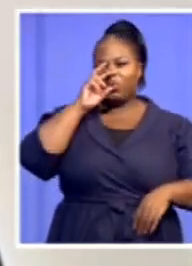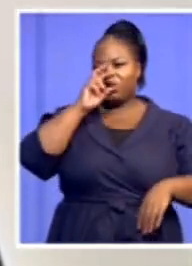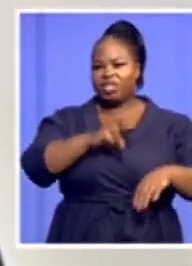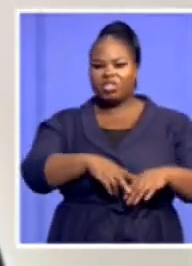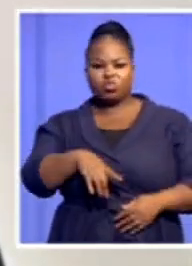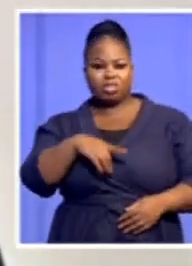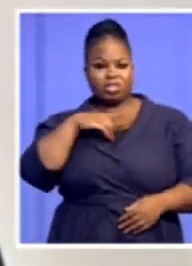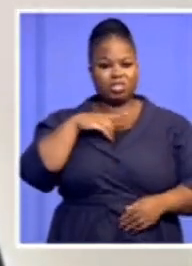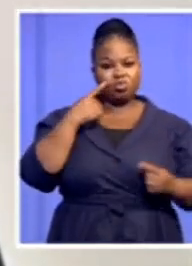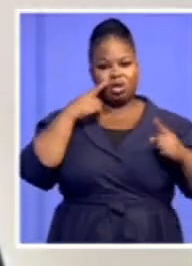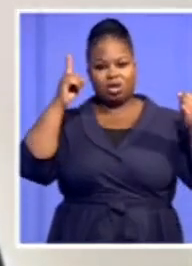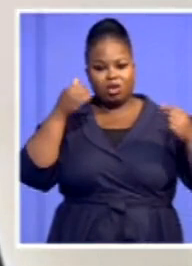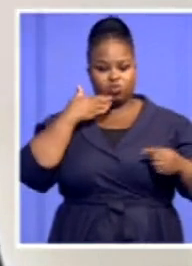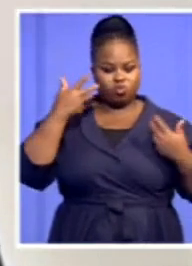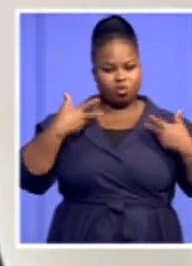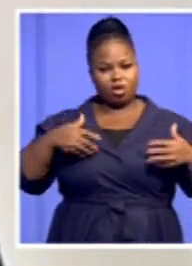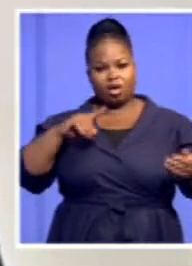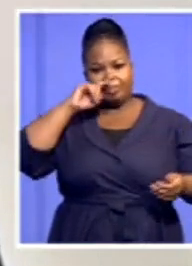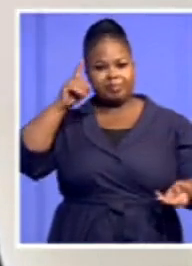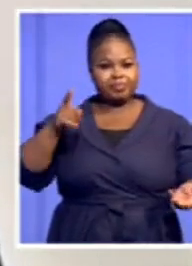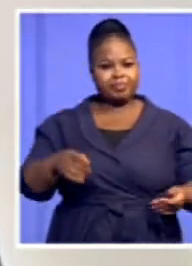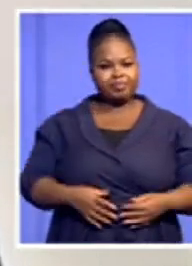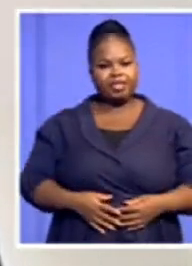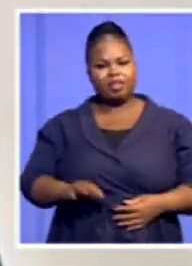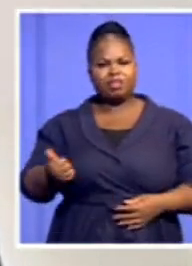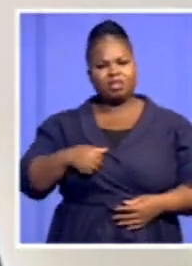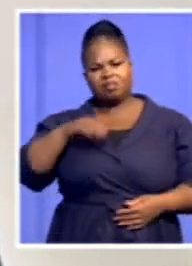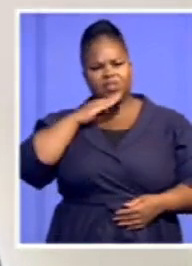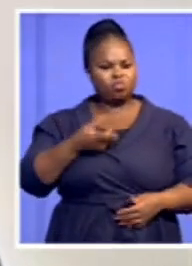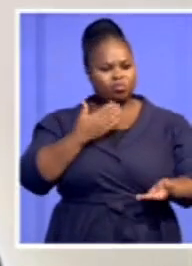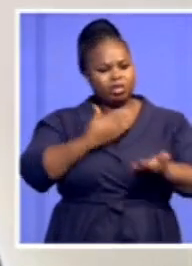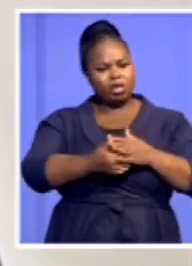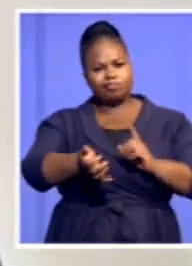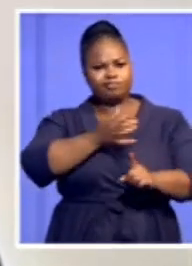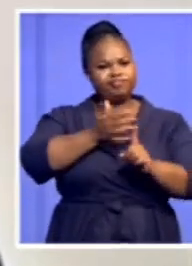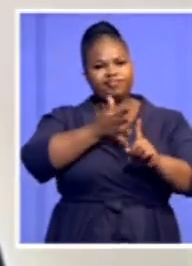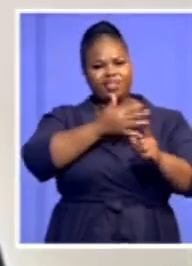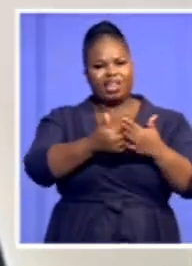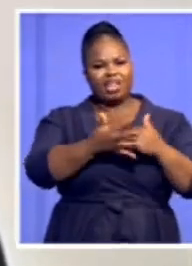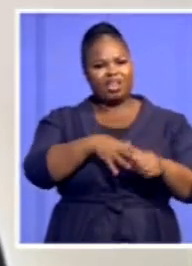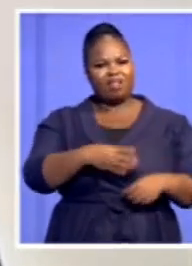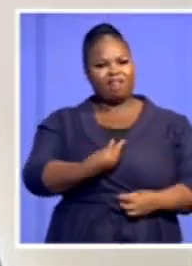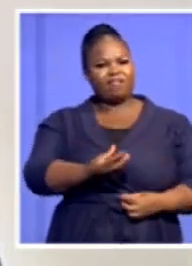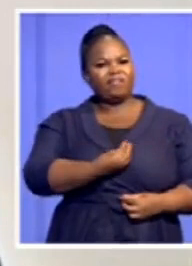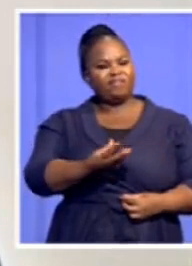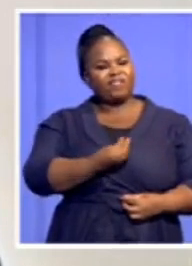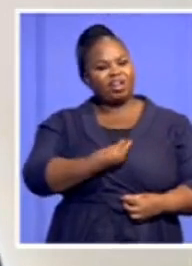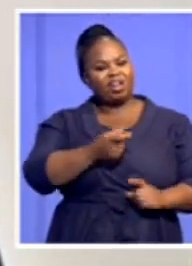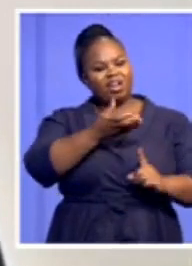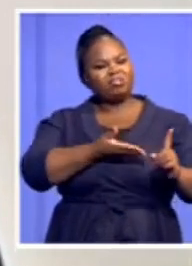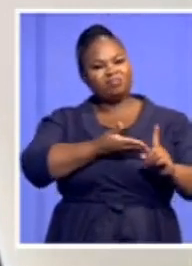ourselves. In other words, we can treat him in a lesser way than we might treat someone else. If it was someone else, they might have